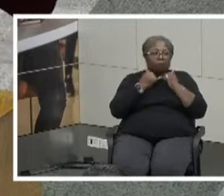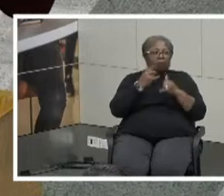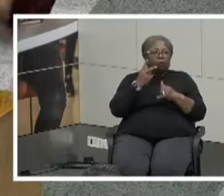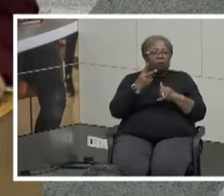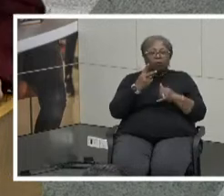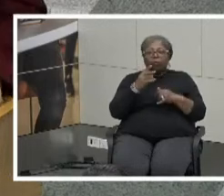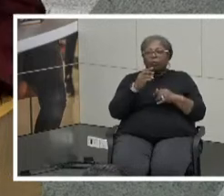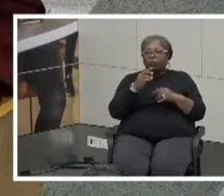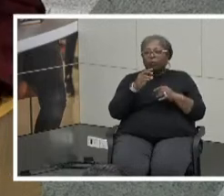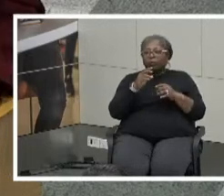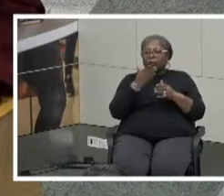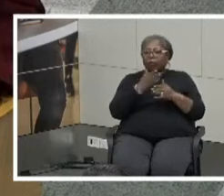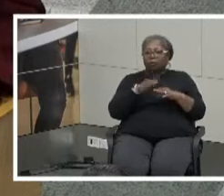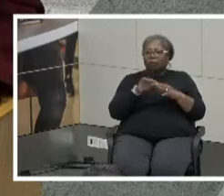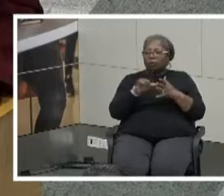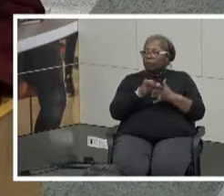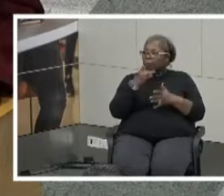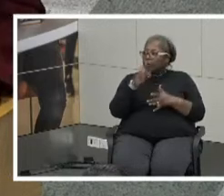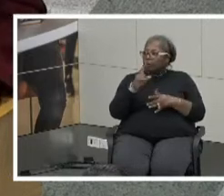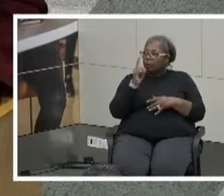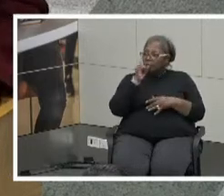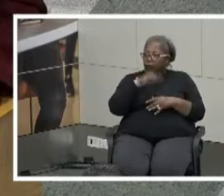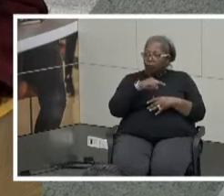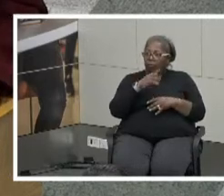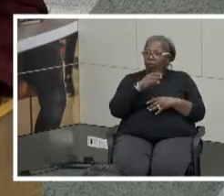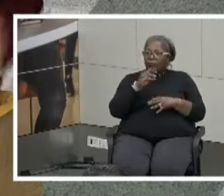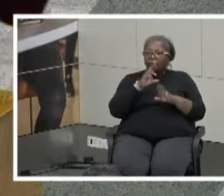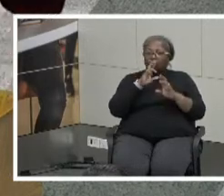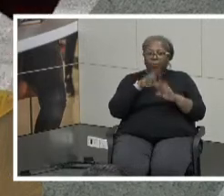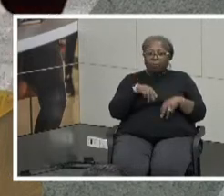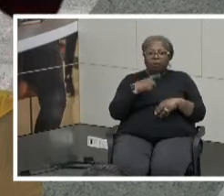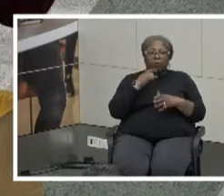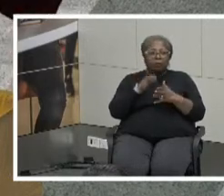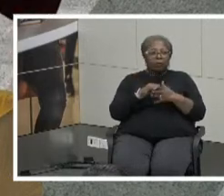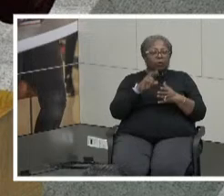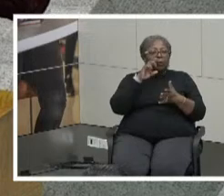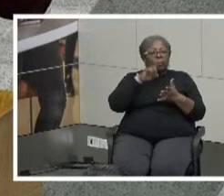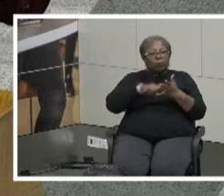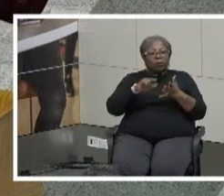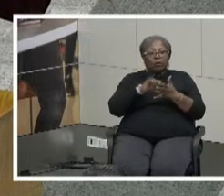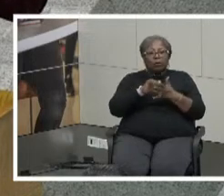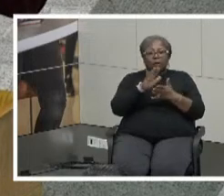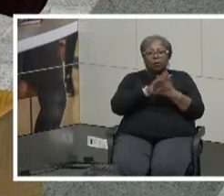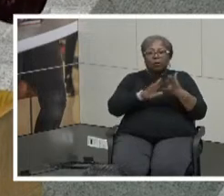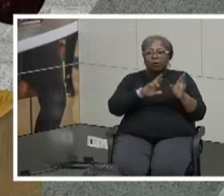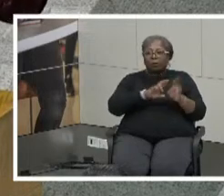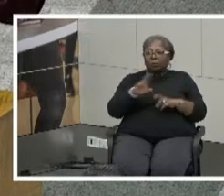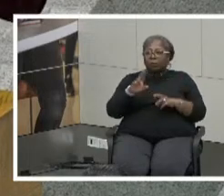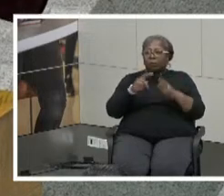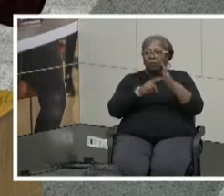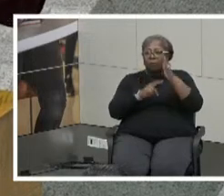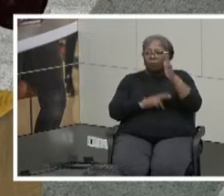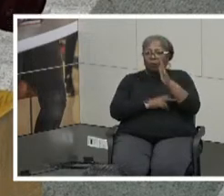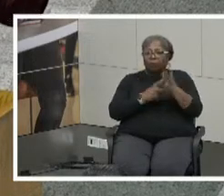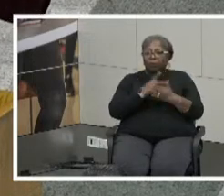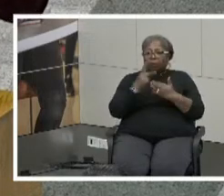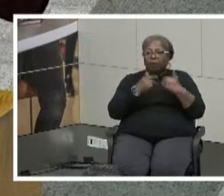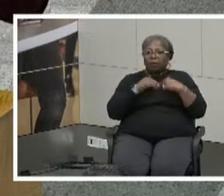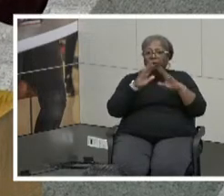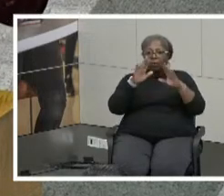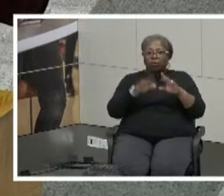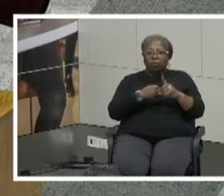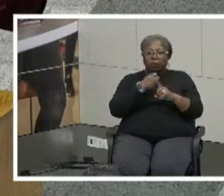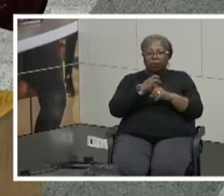two citations listed on page 18 are false the report claims research shows that college readiness Bridge programs have a great impact